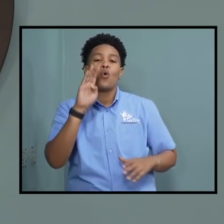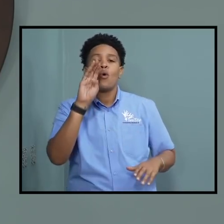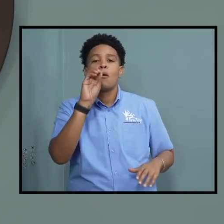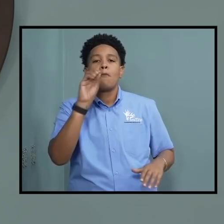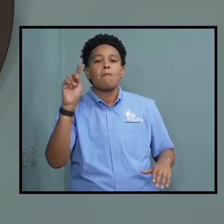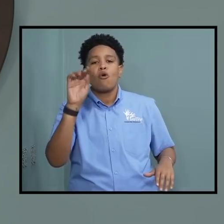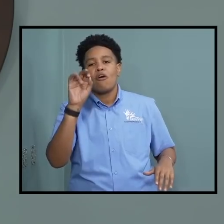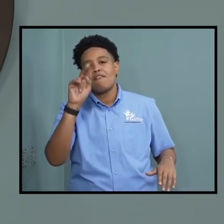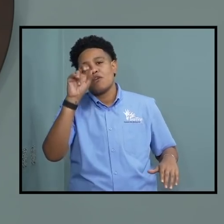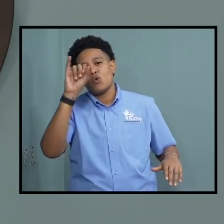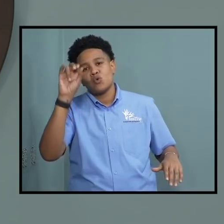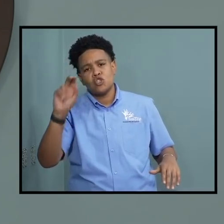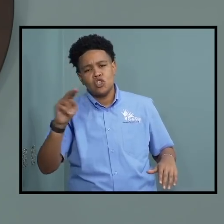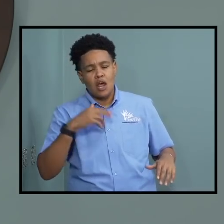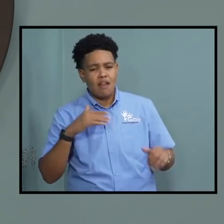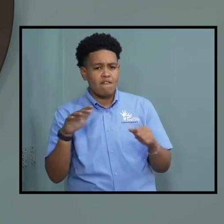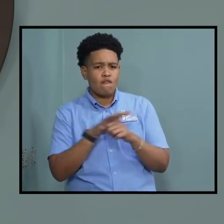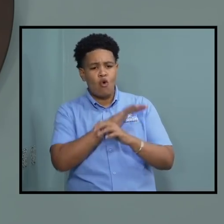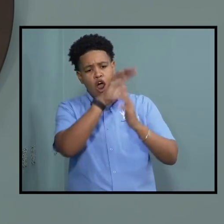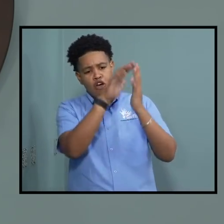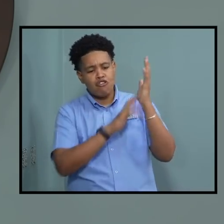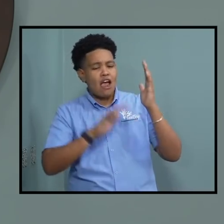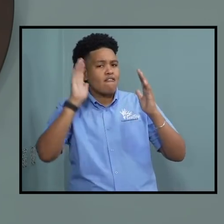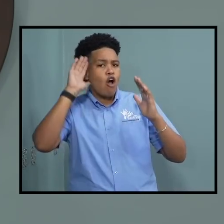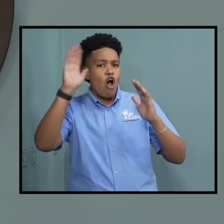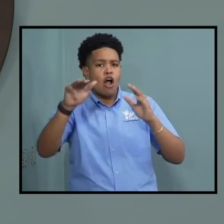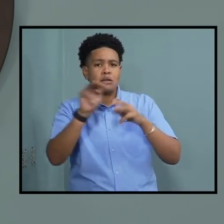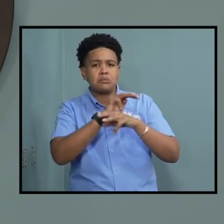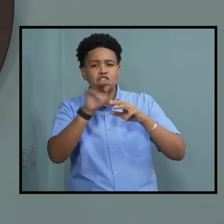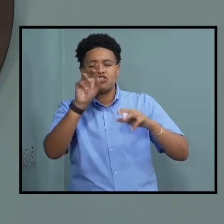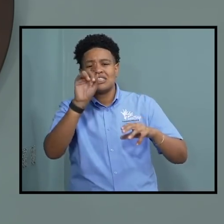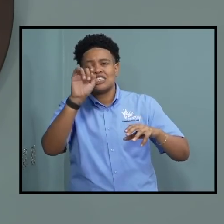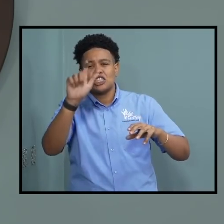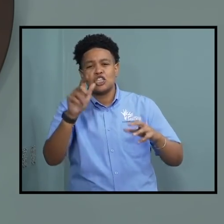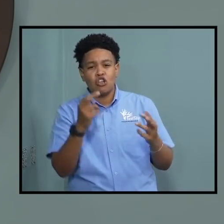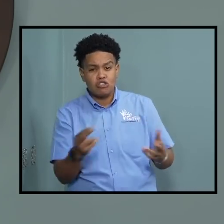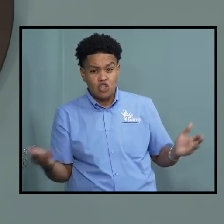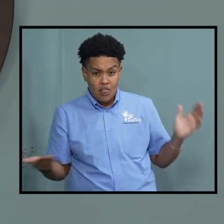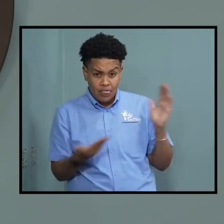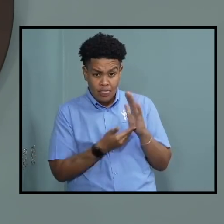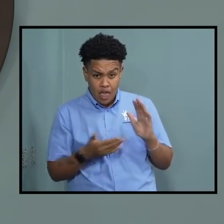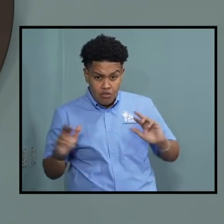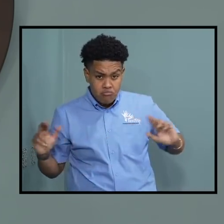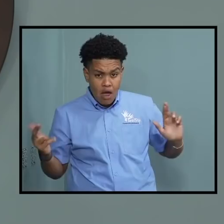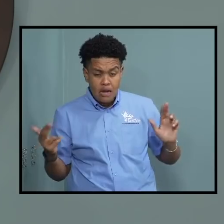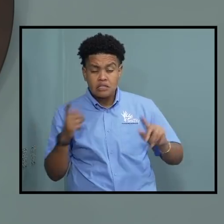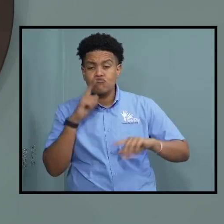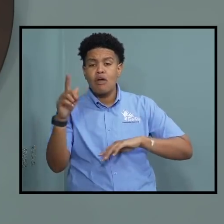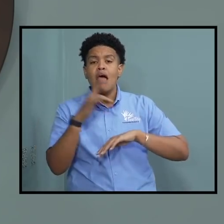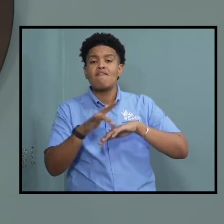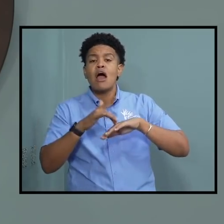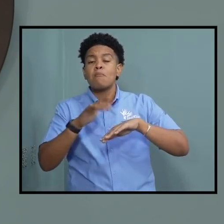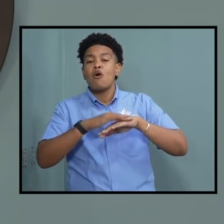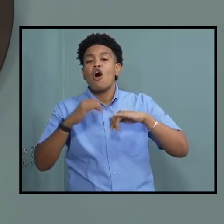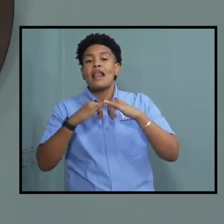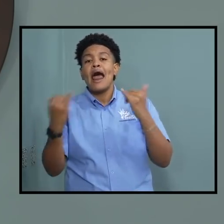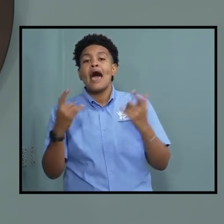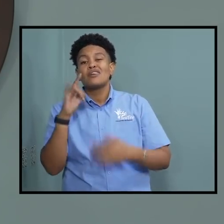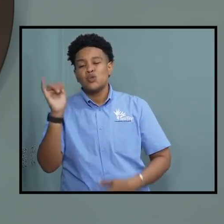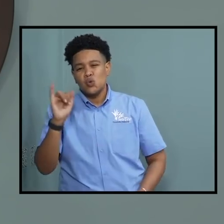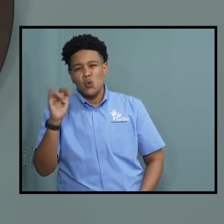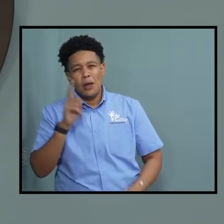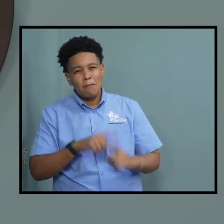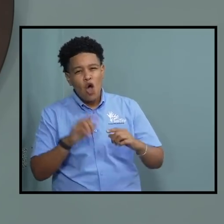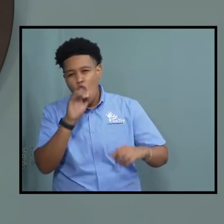BookFusion, has a full array of all the ministry's digital resources and is available online as well